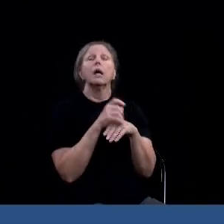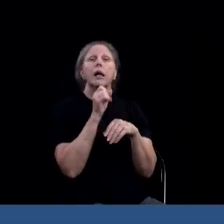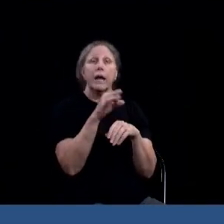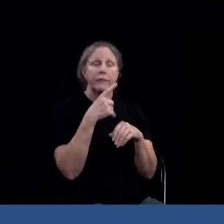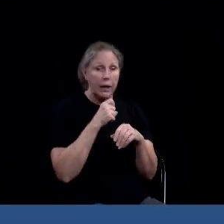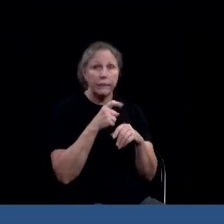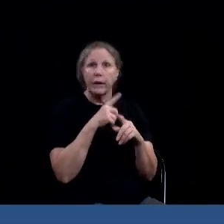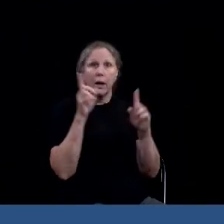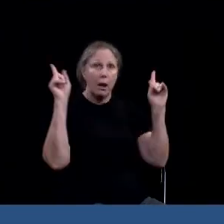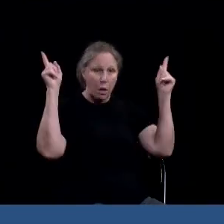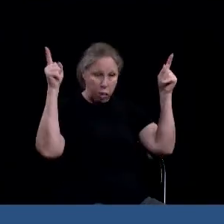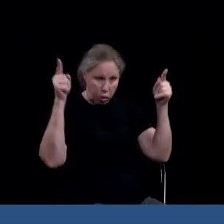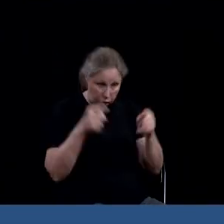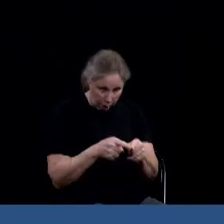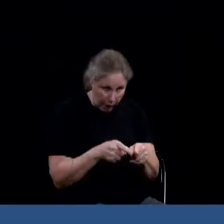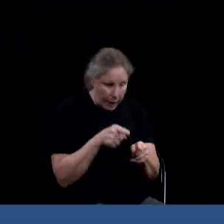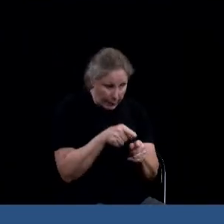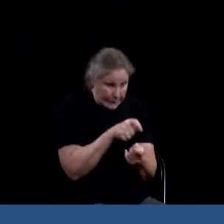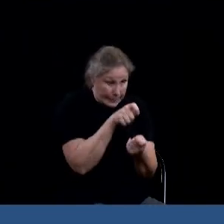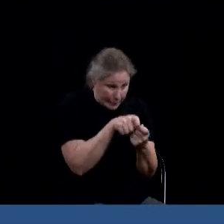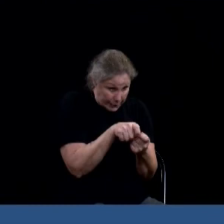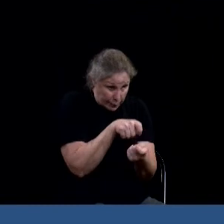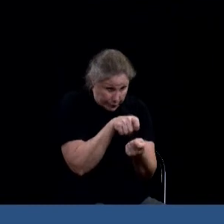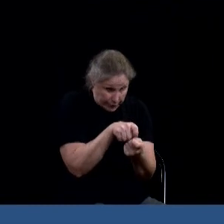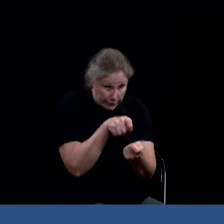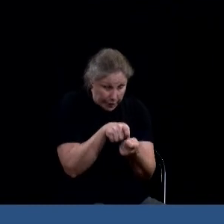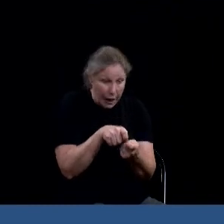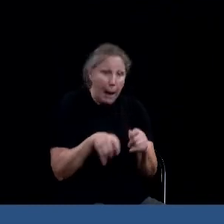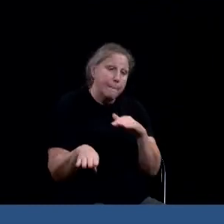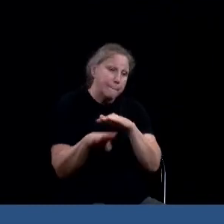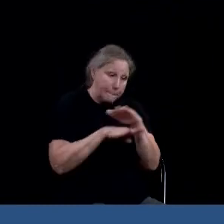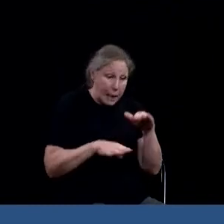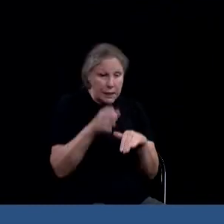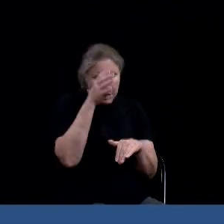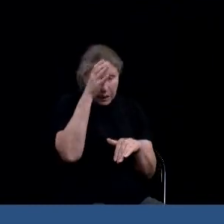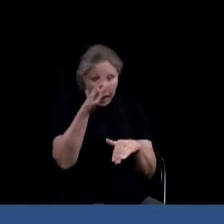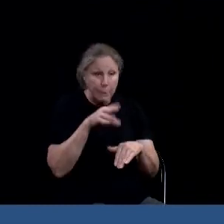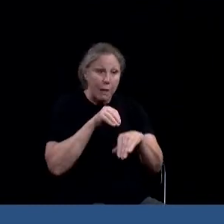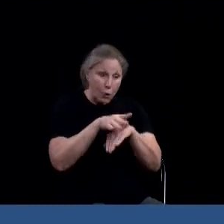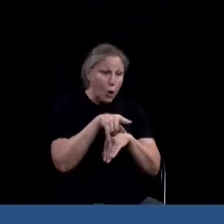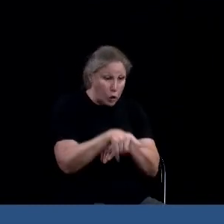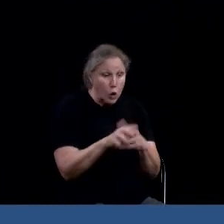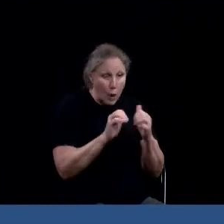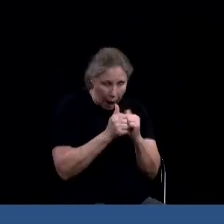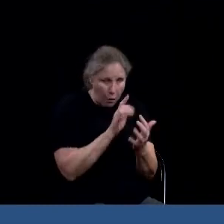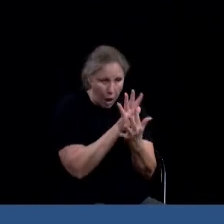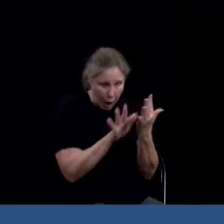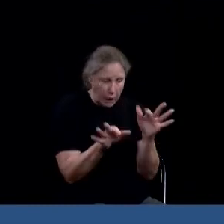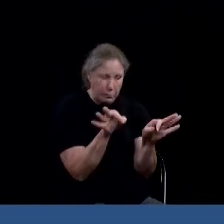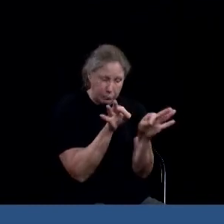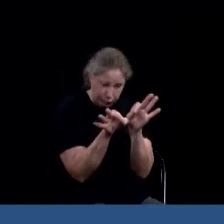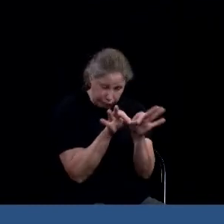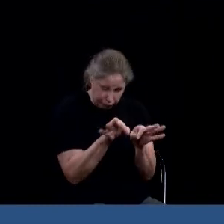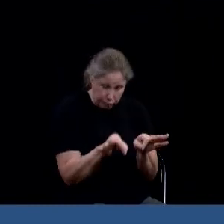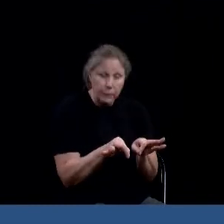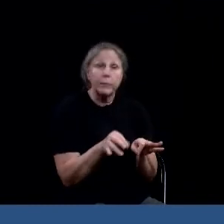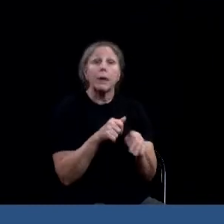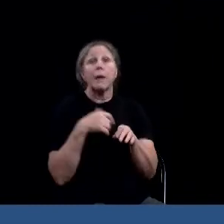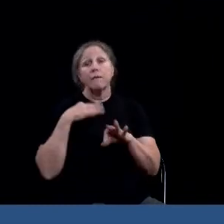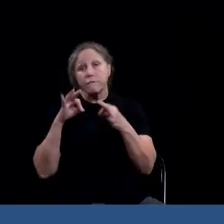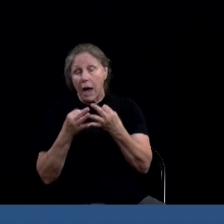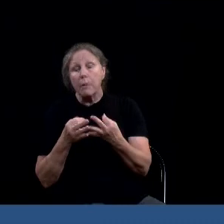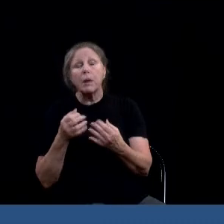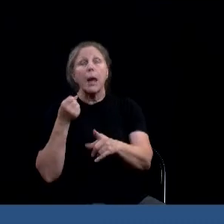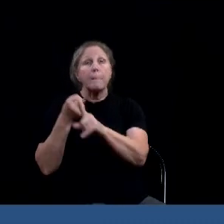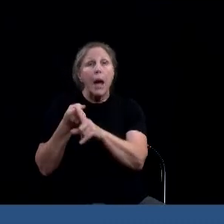most basic concept. How does it affect me? And so, or how does it affect my family members if I'm, someone who's looking,